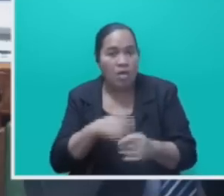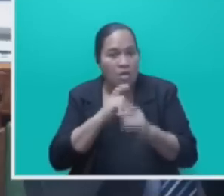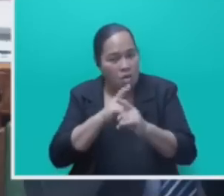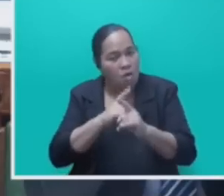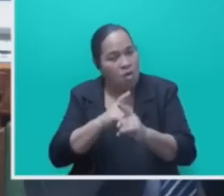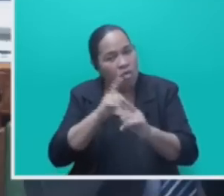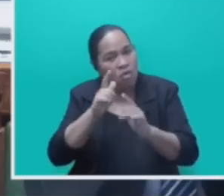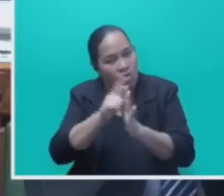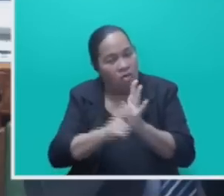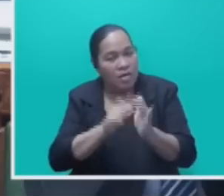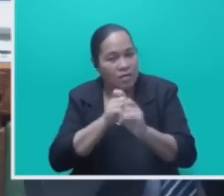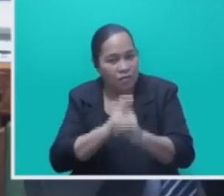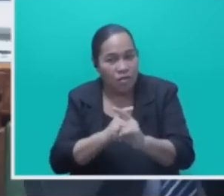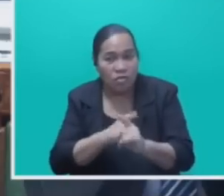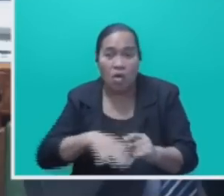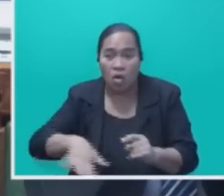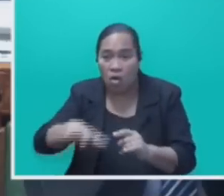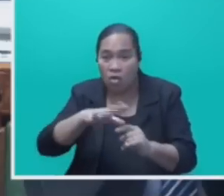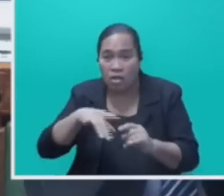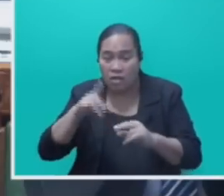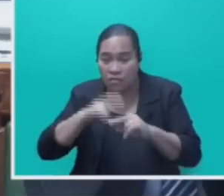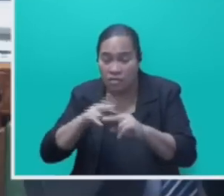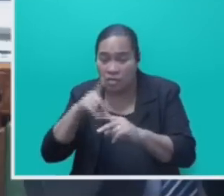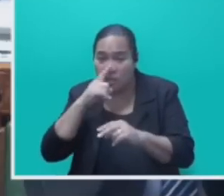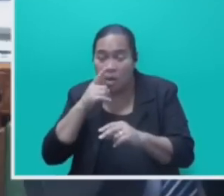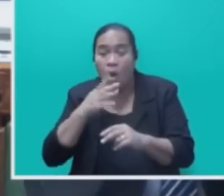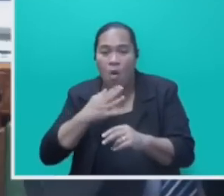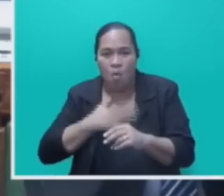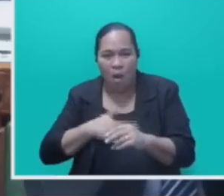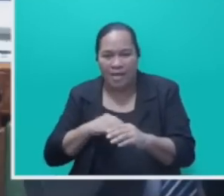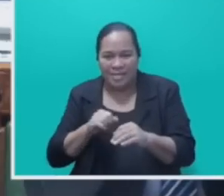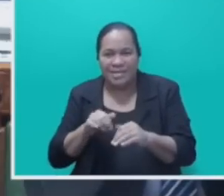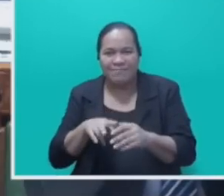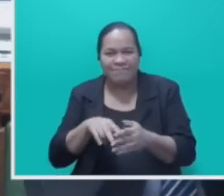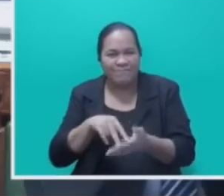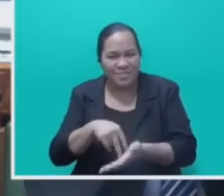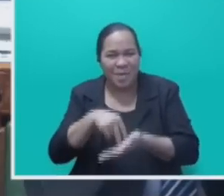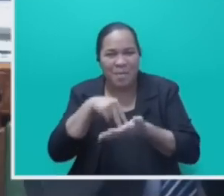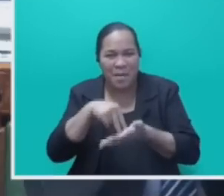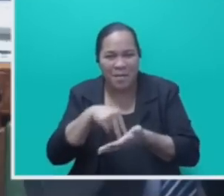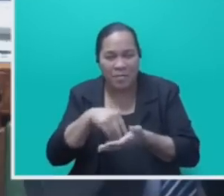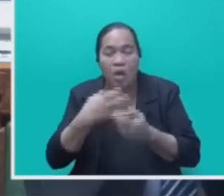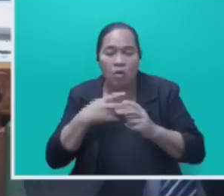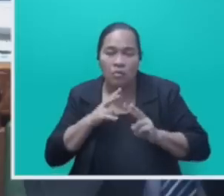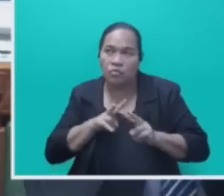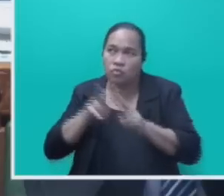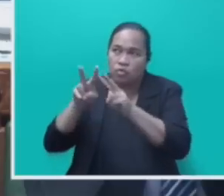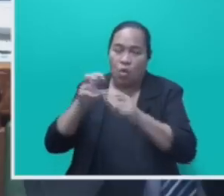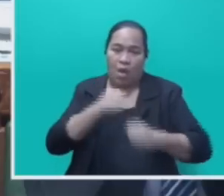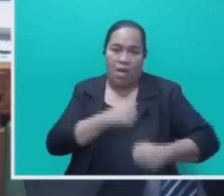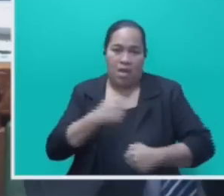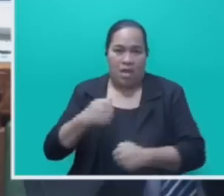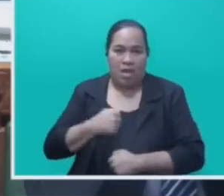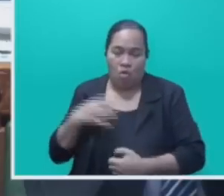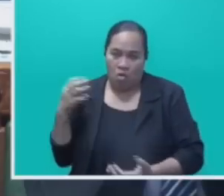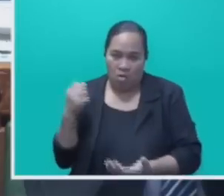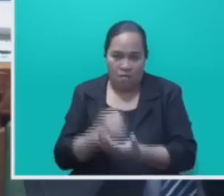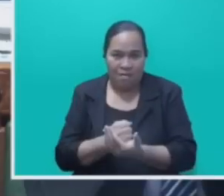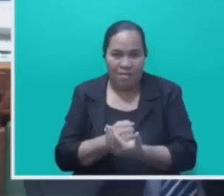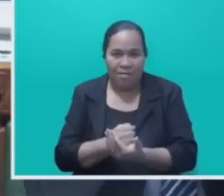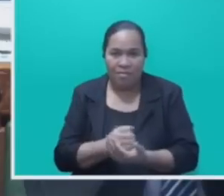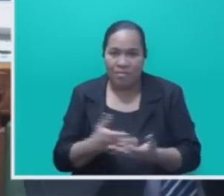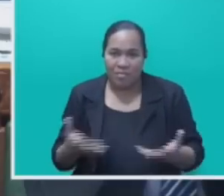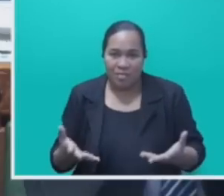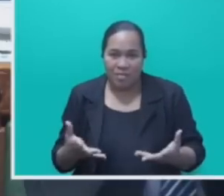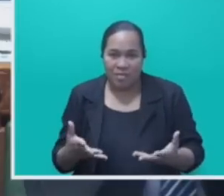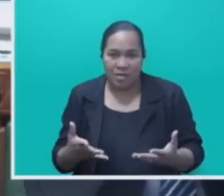Constitution, and those Fijians who want socio-economic stability, all look up to the RFMF to guarantee this, if and when